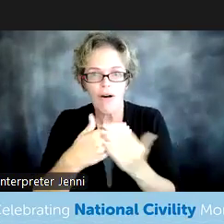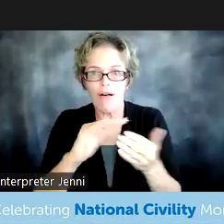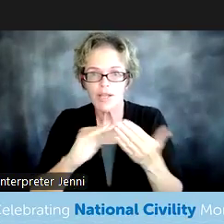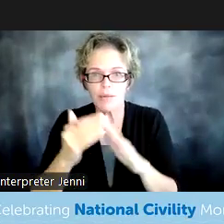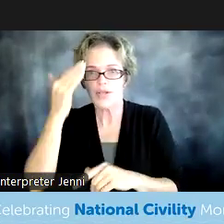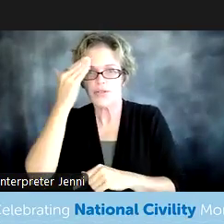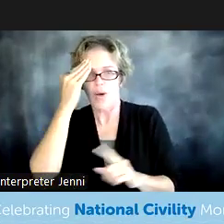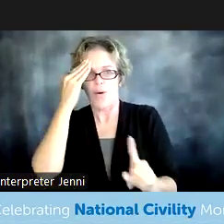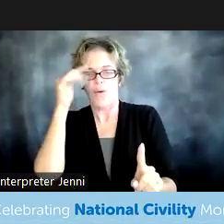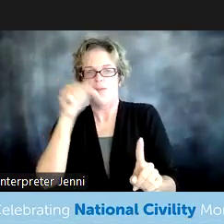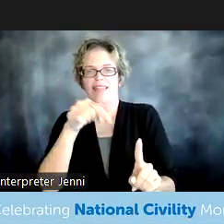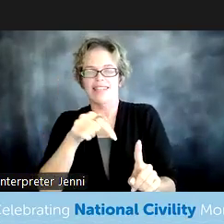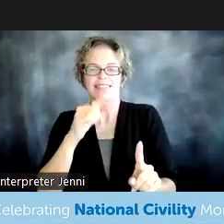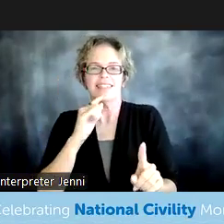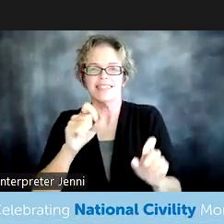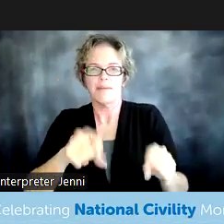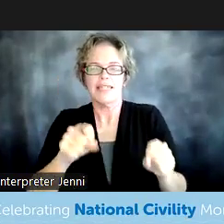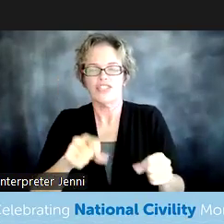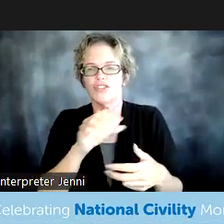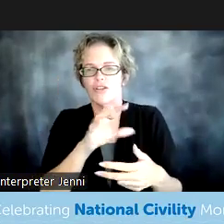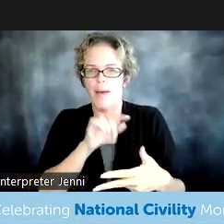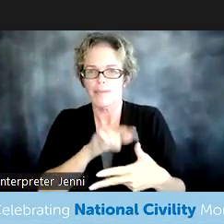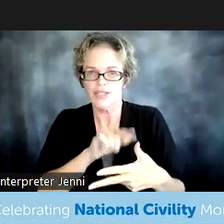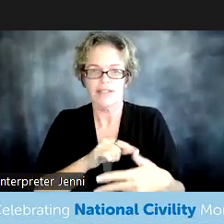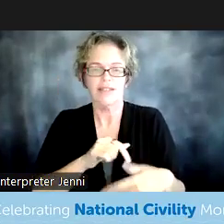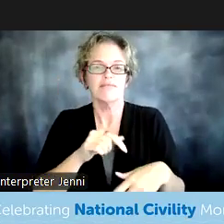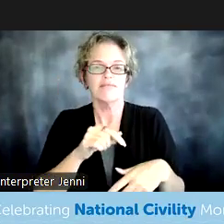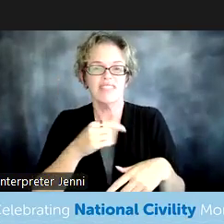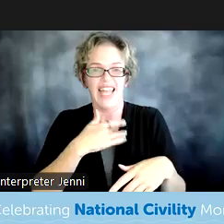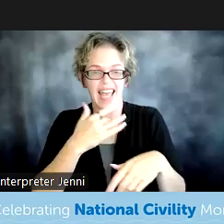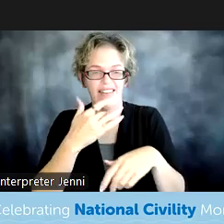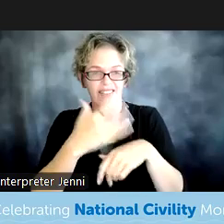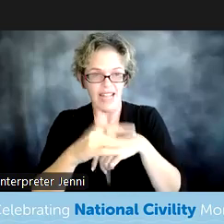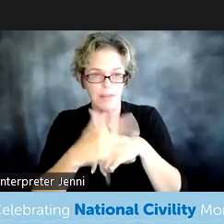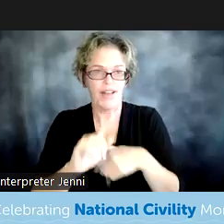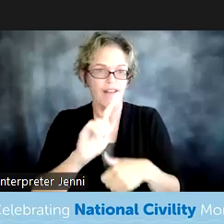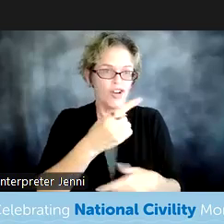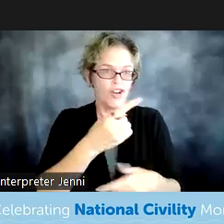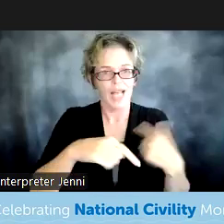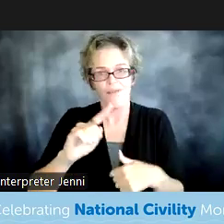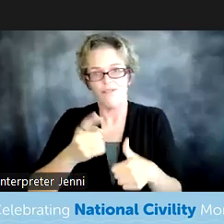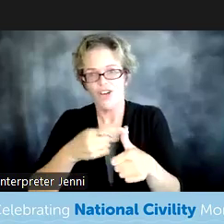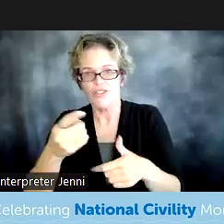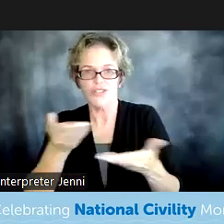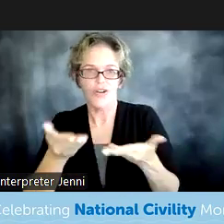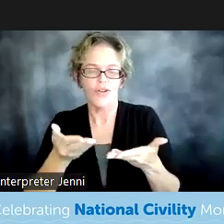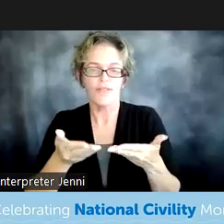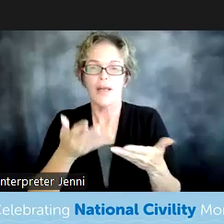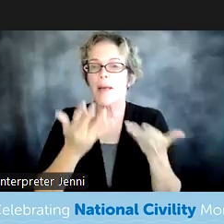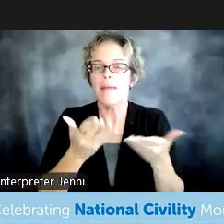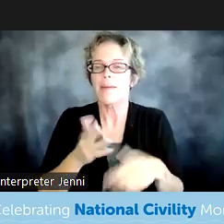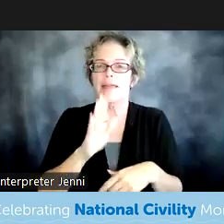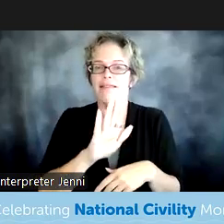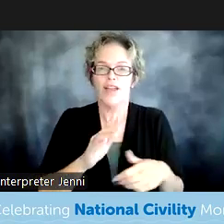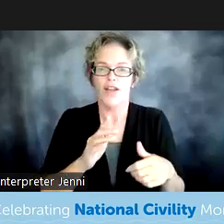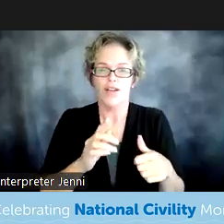this was potentially an option and there were spots available on a first come first serve basis. You kind of whoever maybe gets their computer first and submits